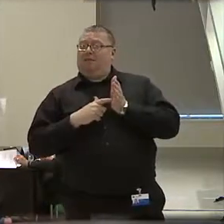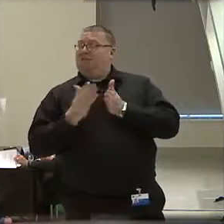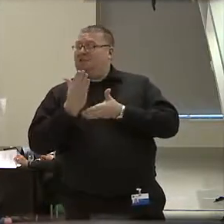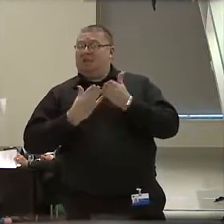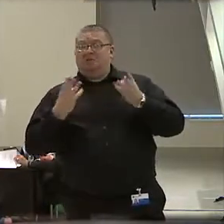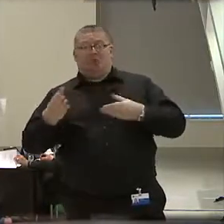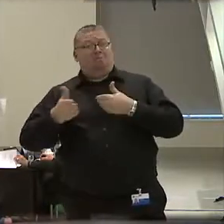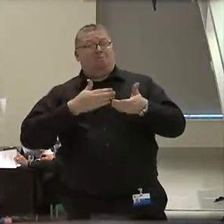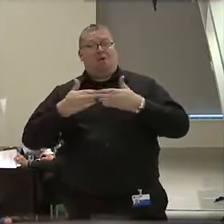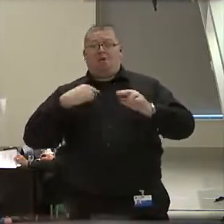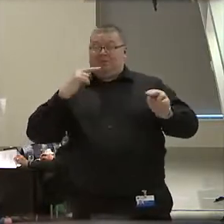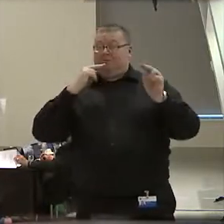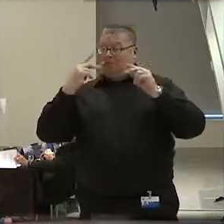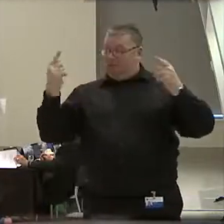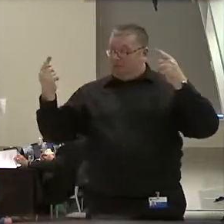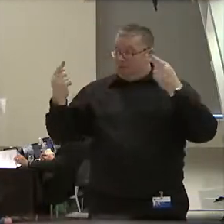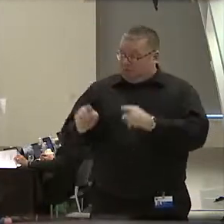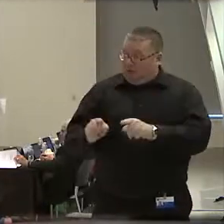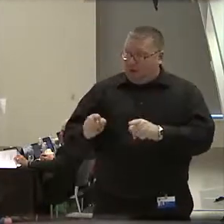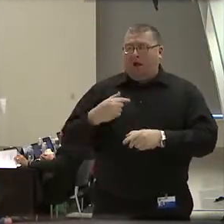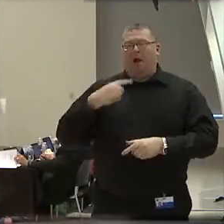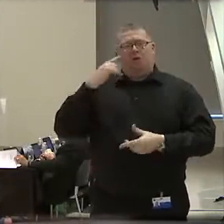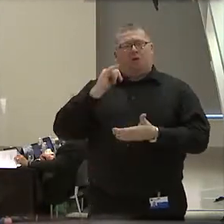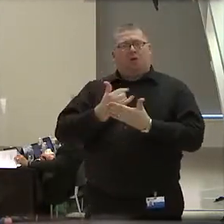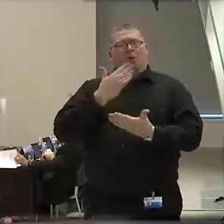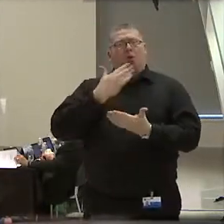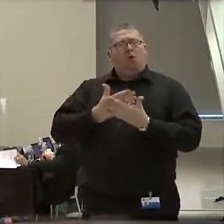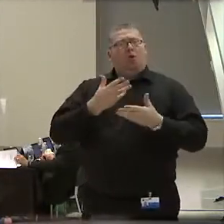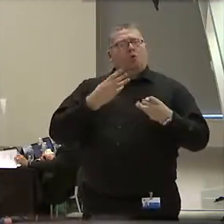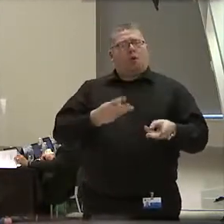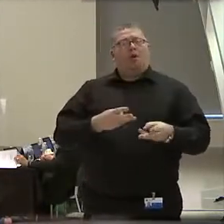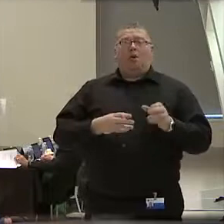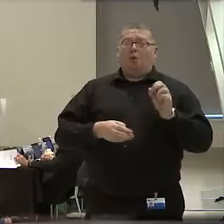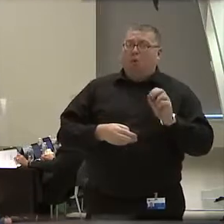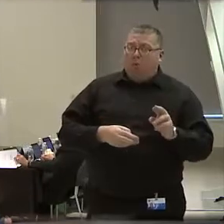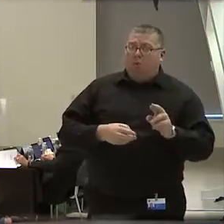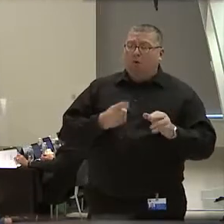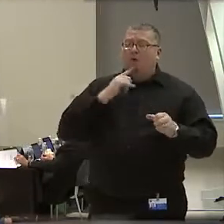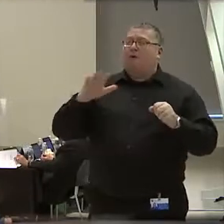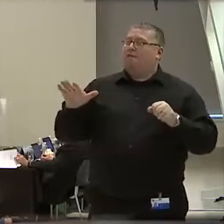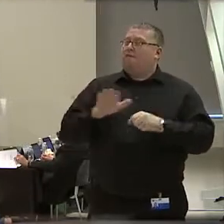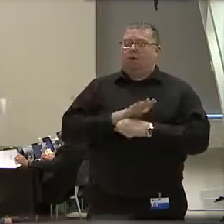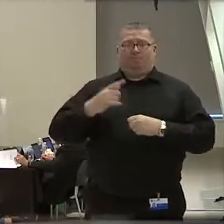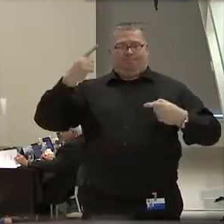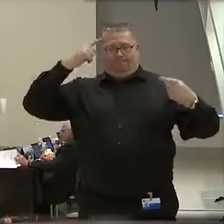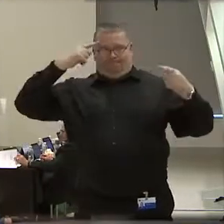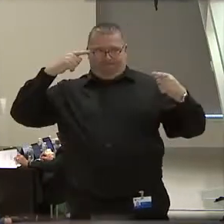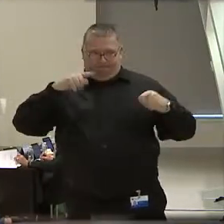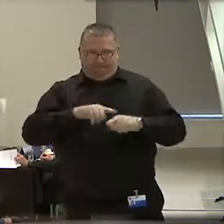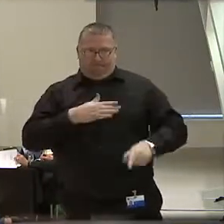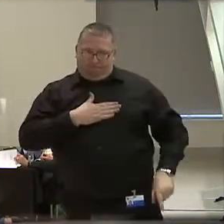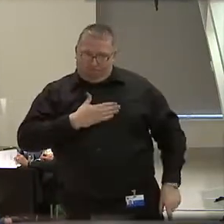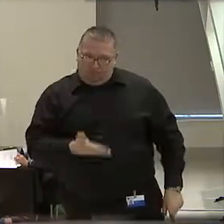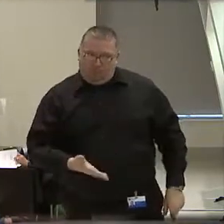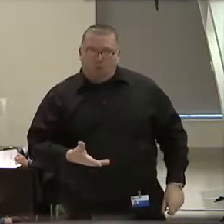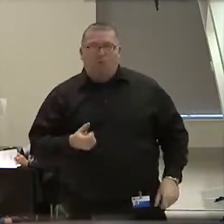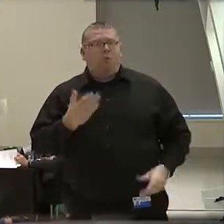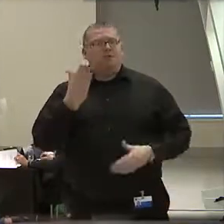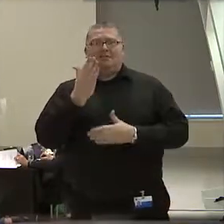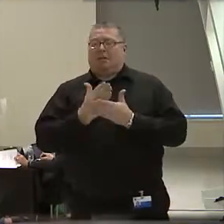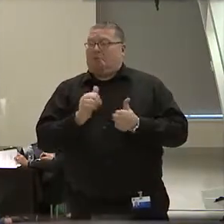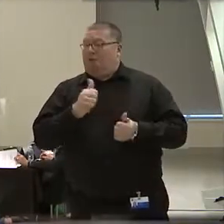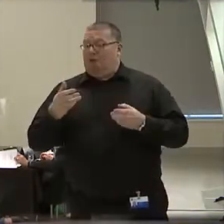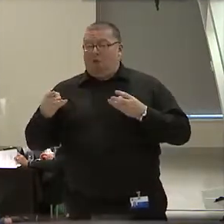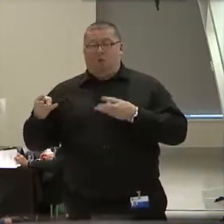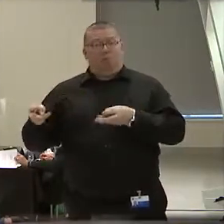it's a negotiated settlement, which I think that's a great way to do it too, or a full consent decree, or some other mechanism